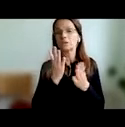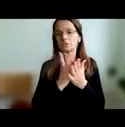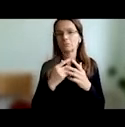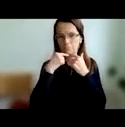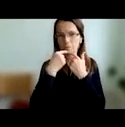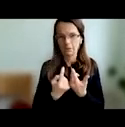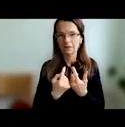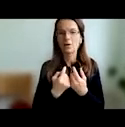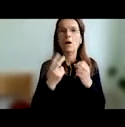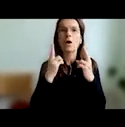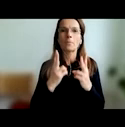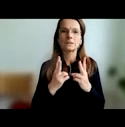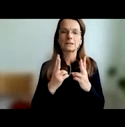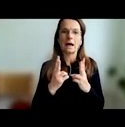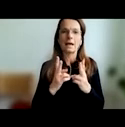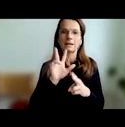And as I